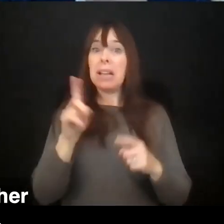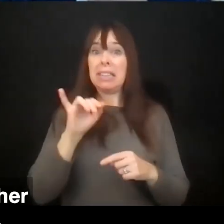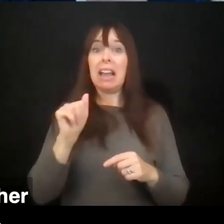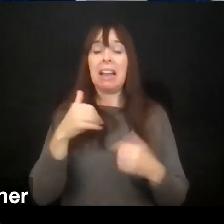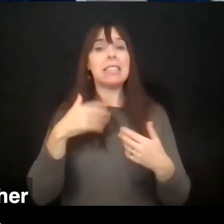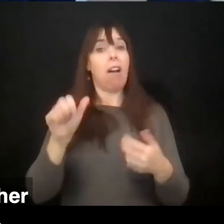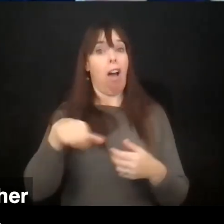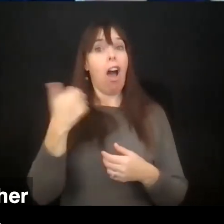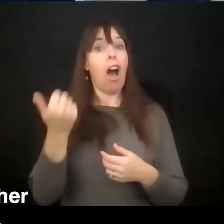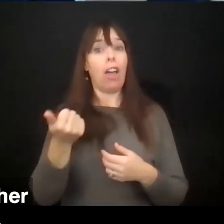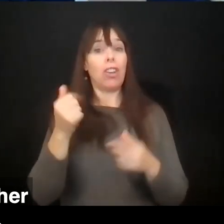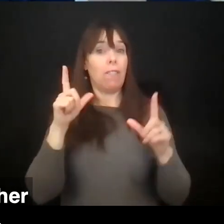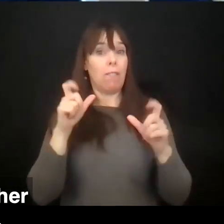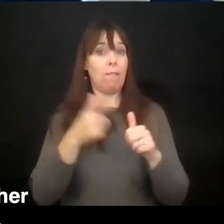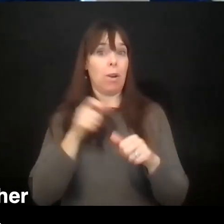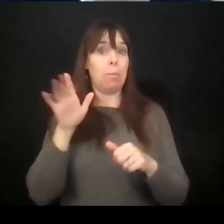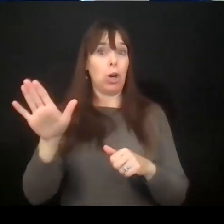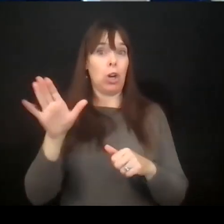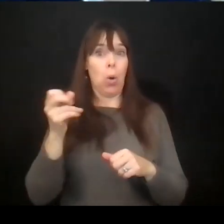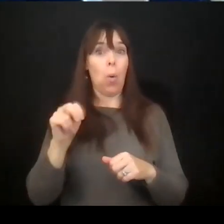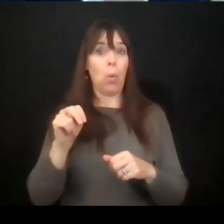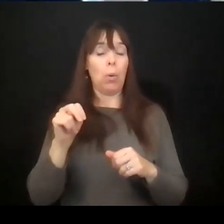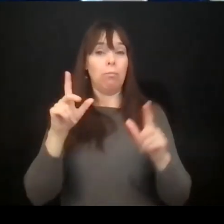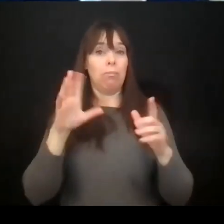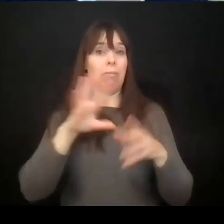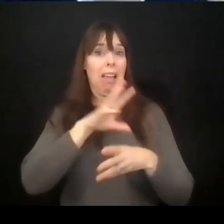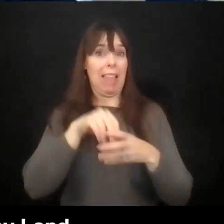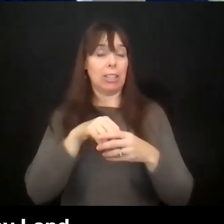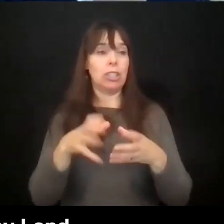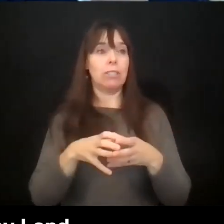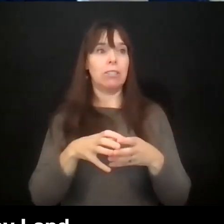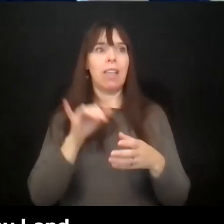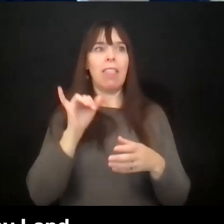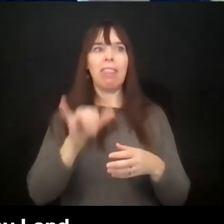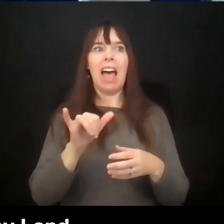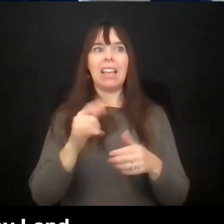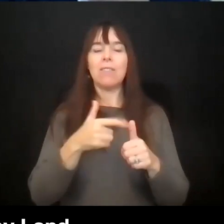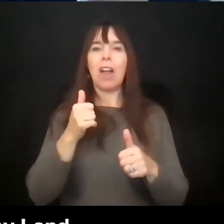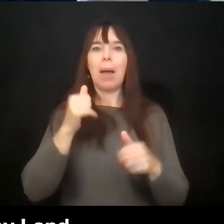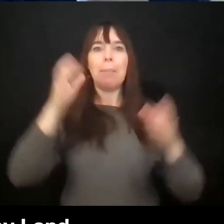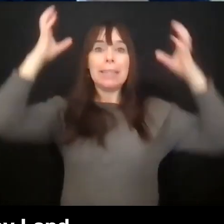another photograph of hers. New slide shows a new photograph. This is from